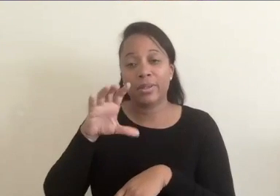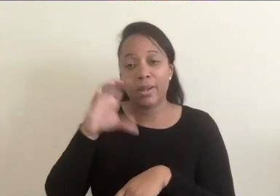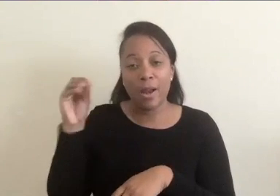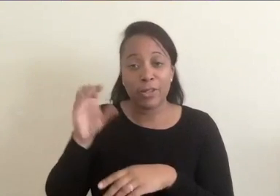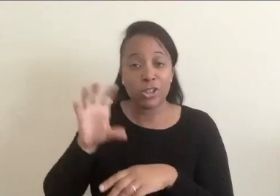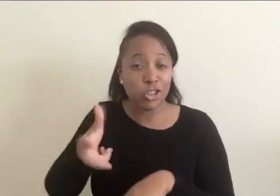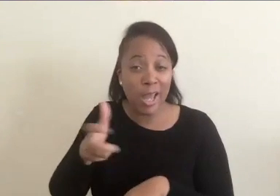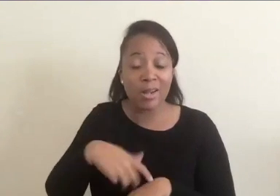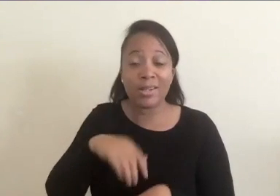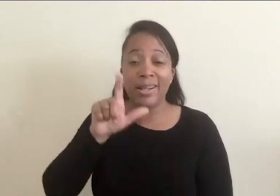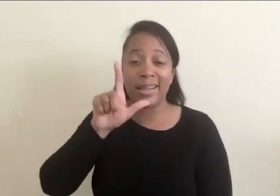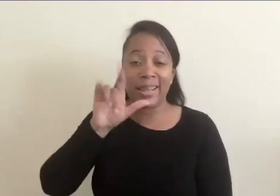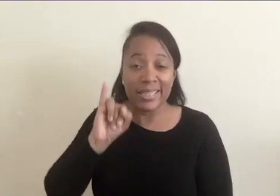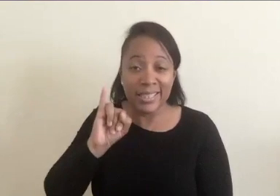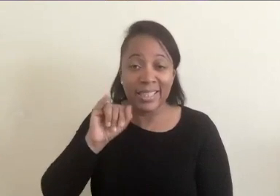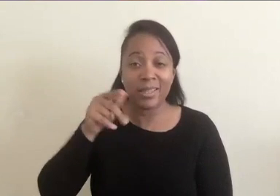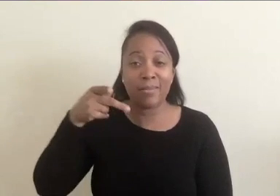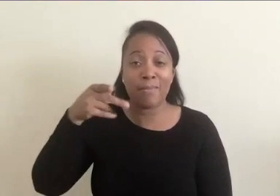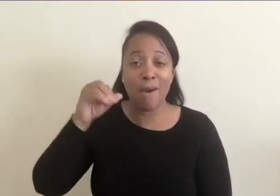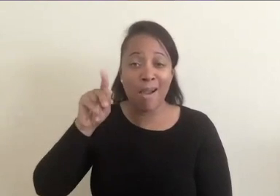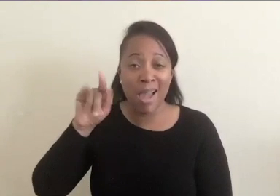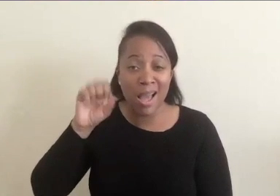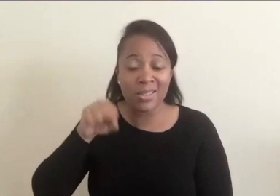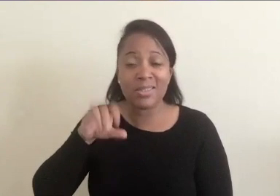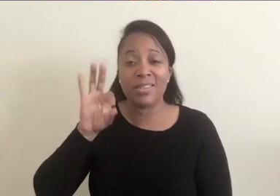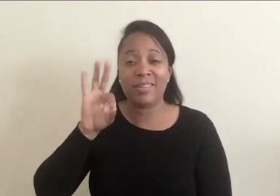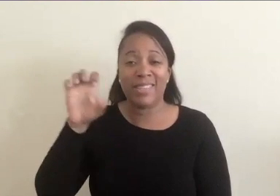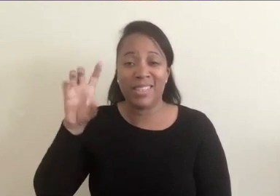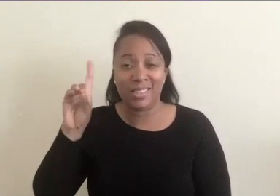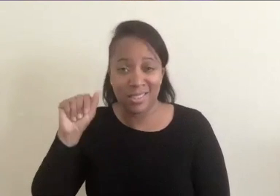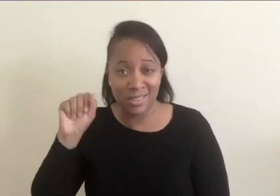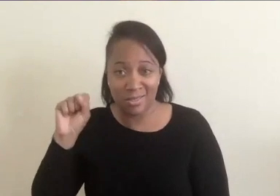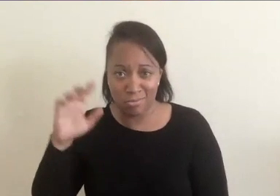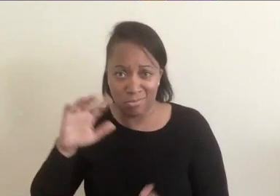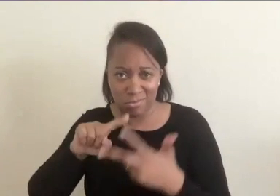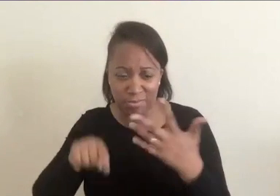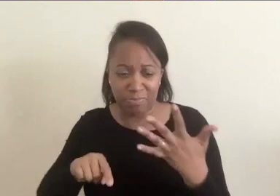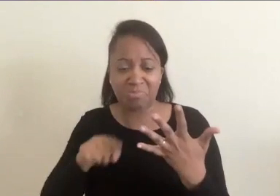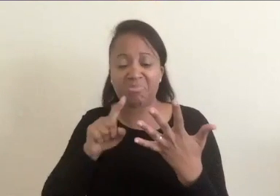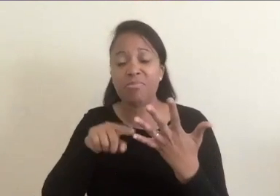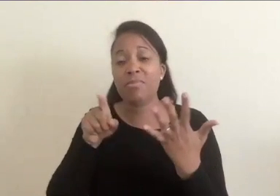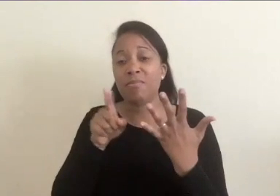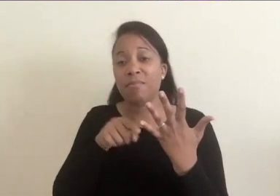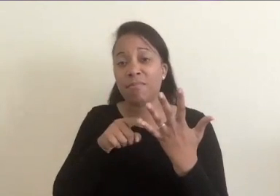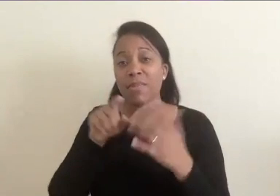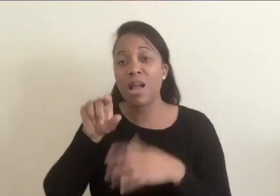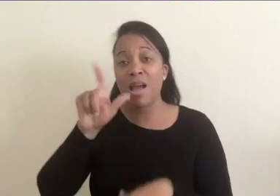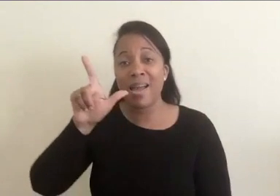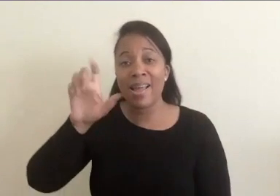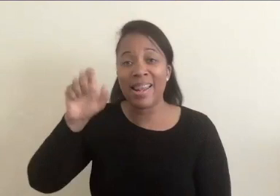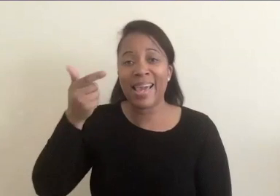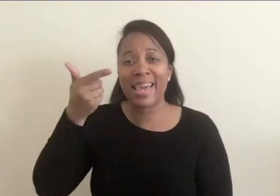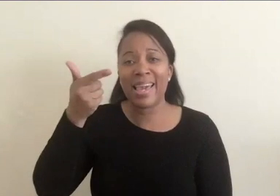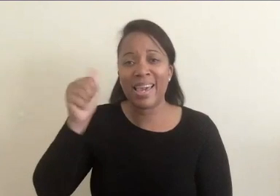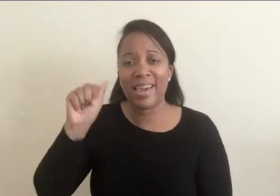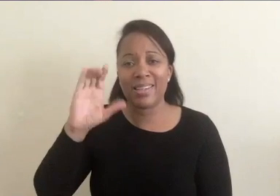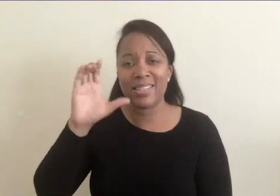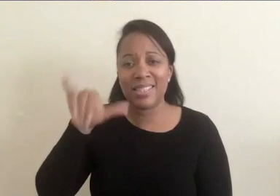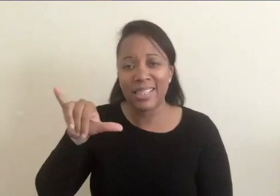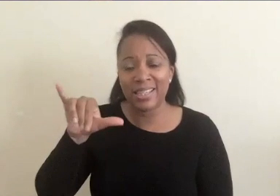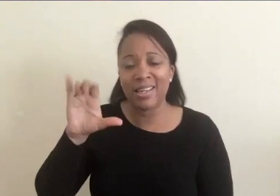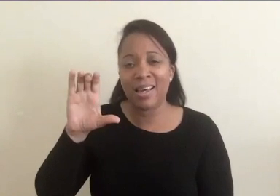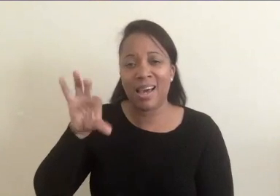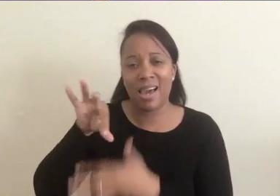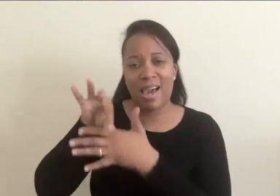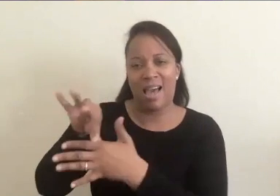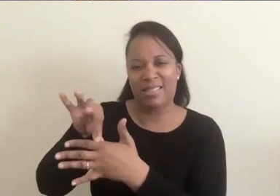Facebook feed or LinkedIn. And finally, legacy content, as exemplified in one of the upcoming case